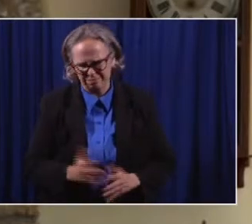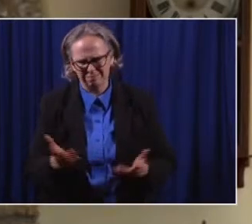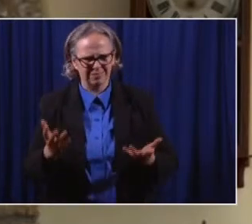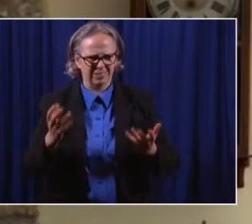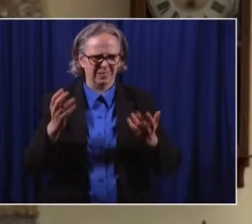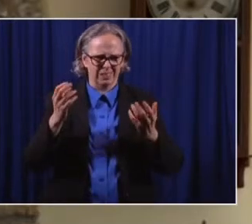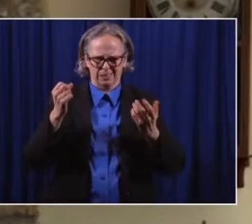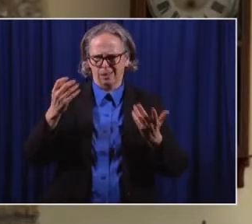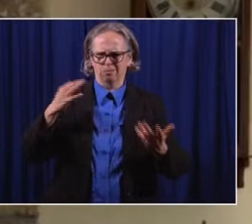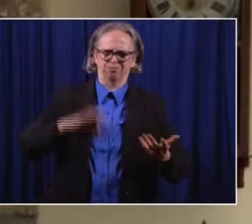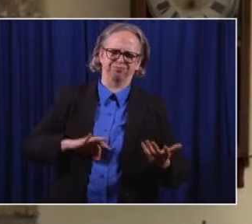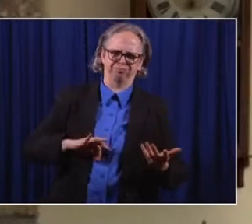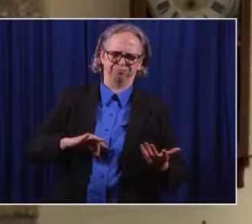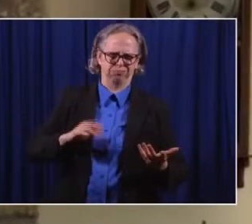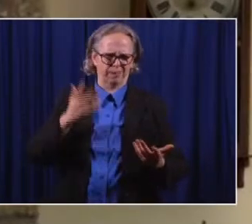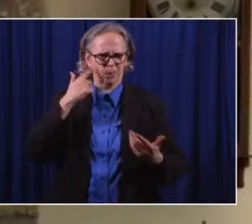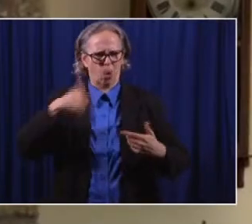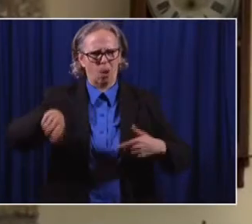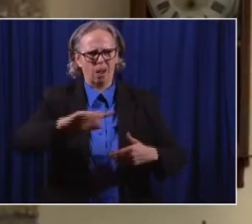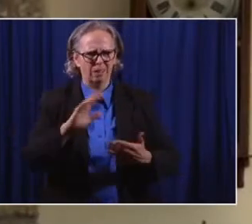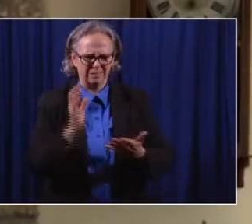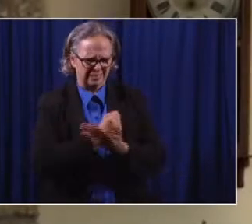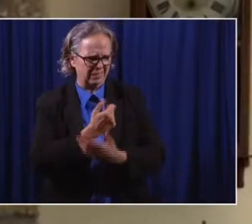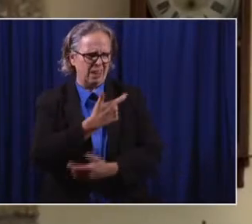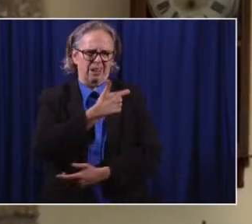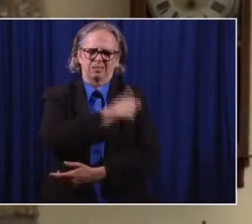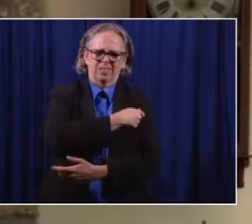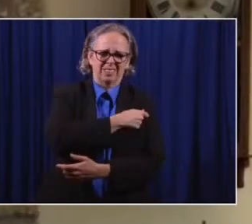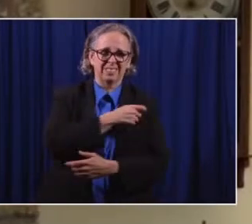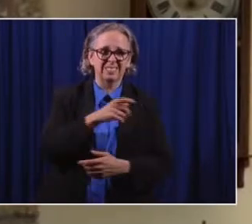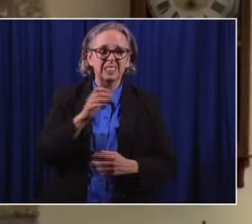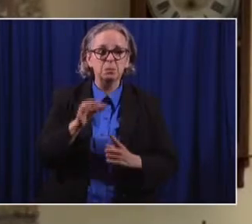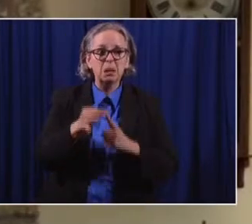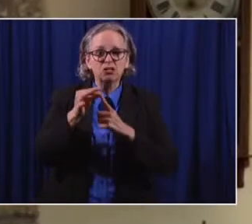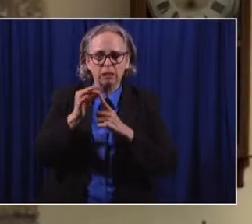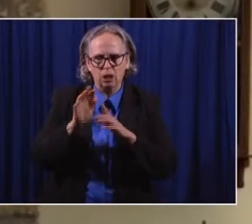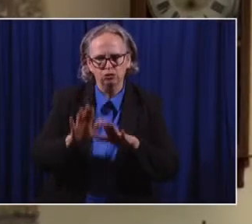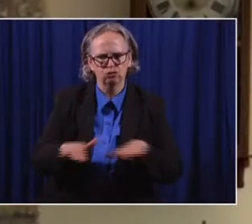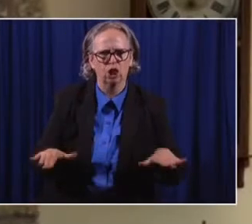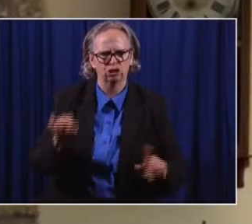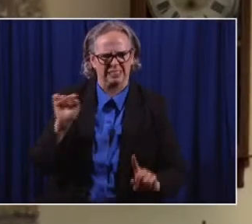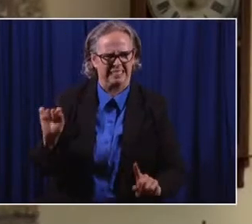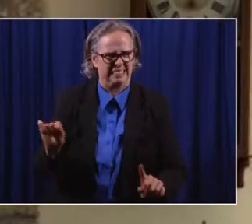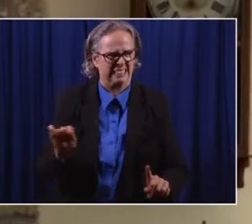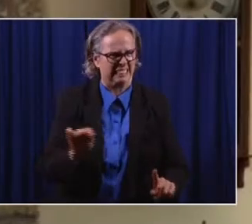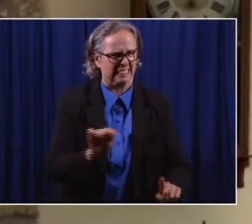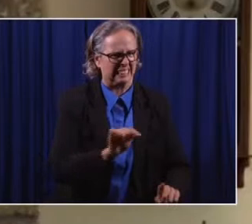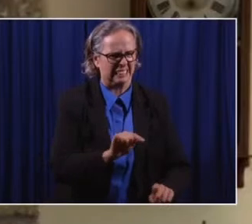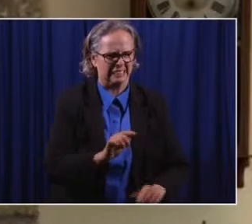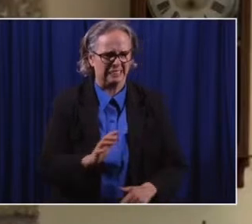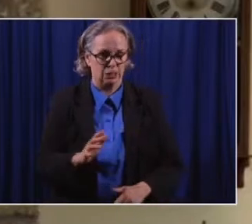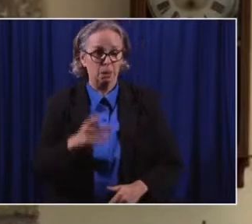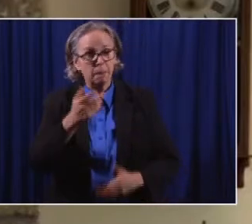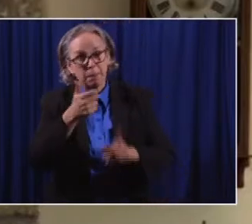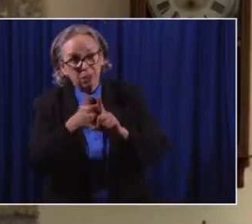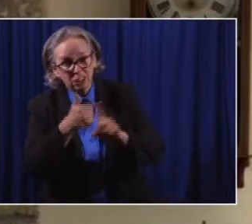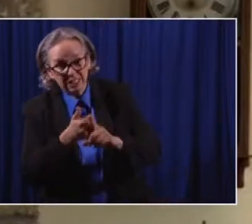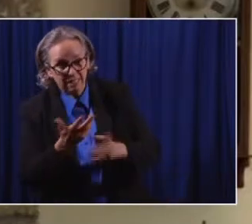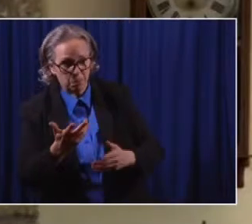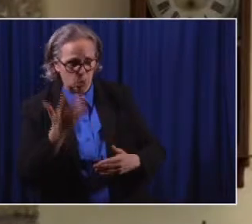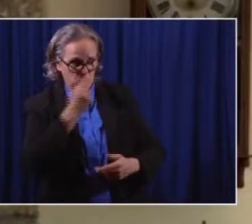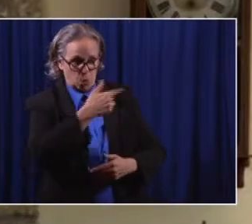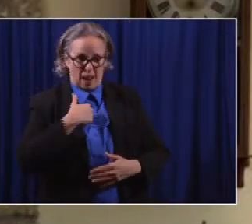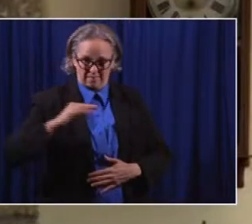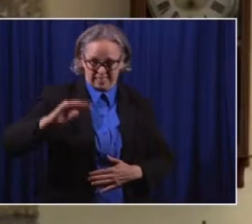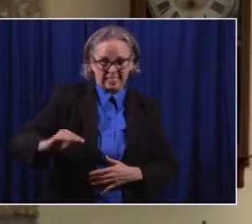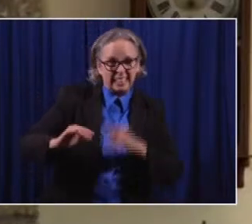We urge people to really focus on children as well. Get your own flu shot, get your children's flu shot. If you look